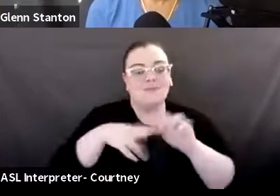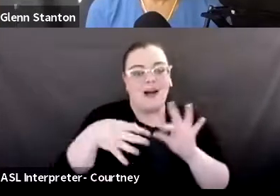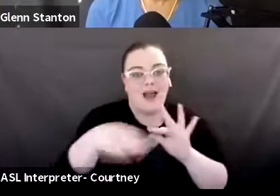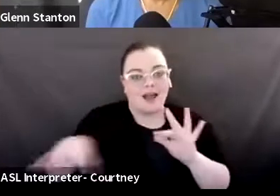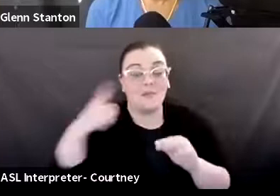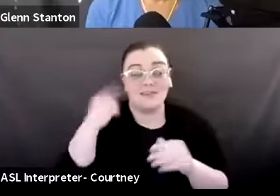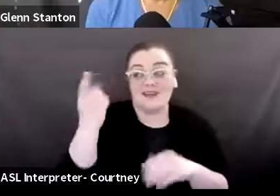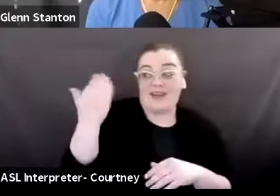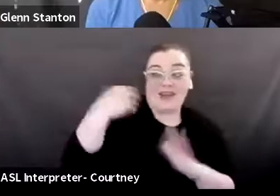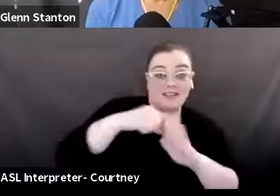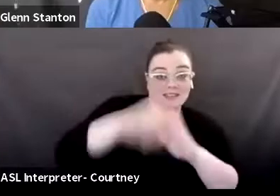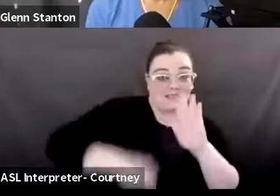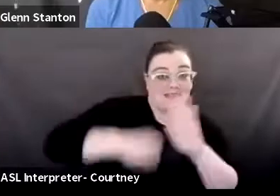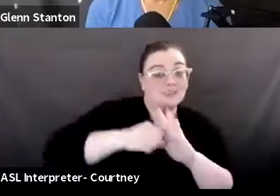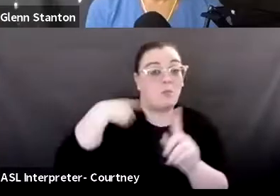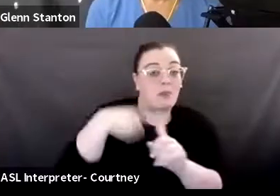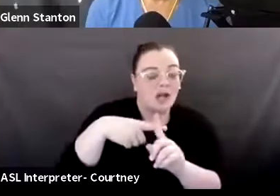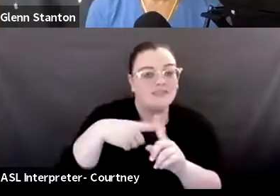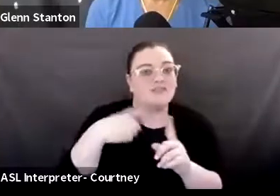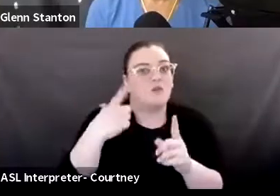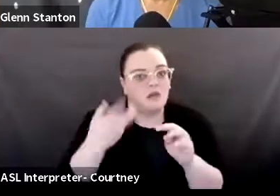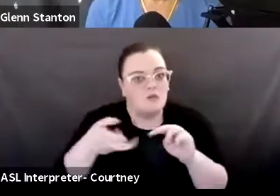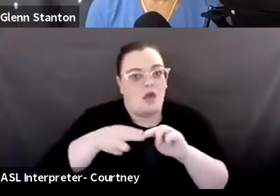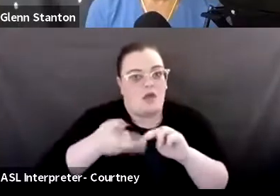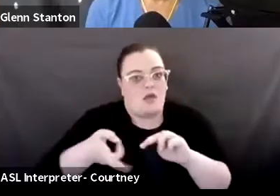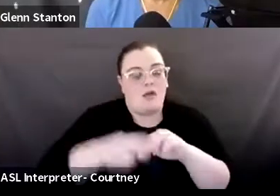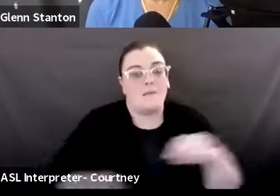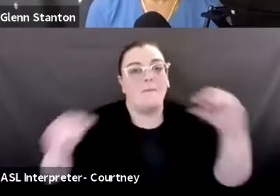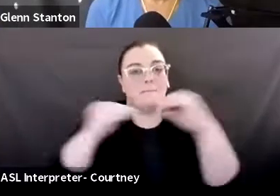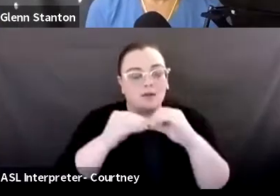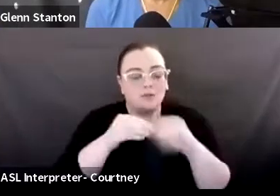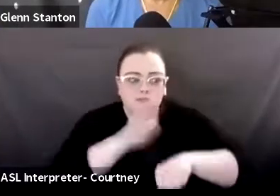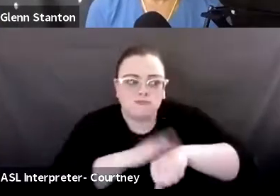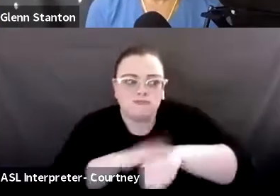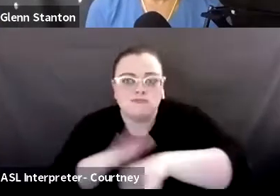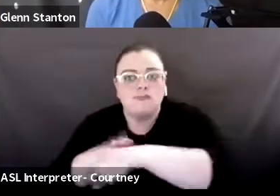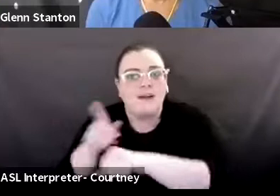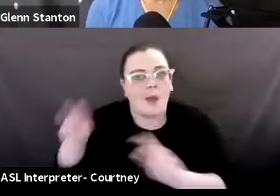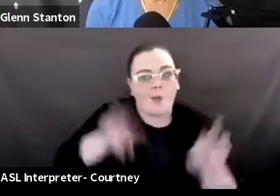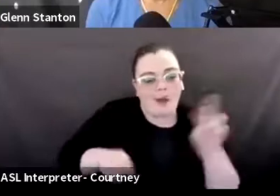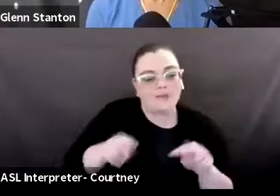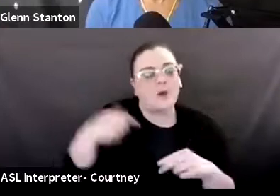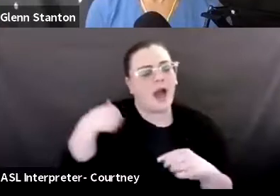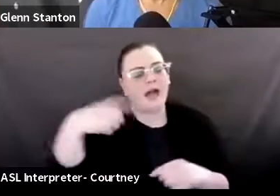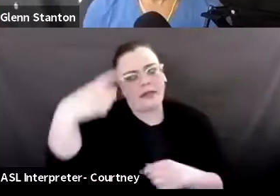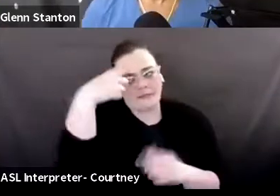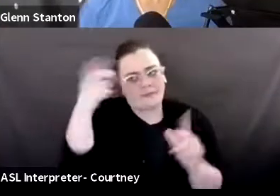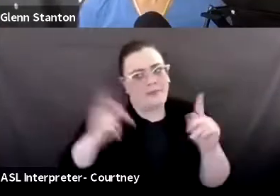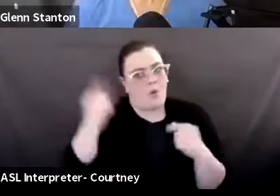season. And then the next year was the same thing. So I think that people are always watching. And I think the diversity